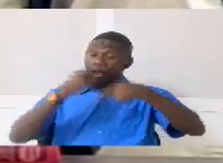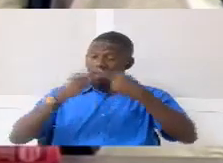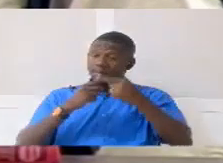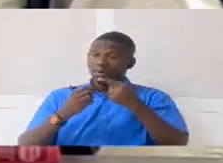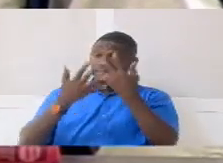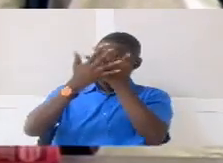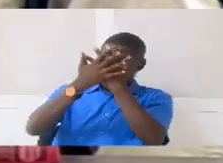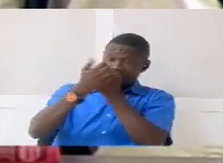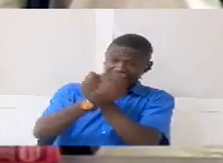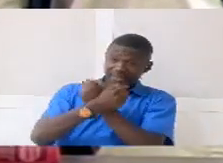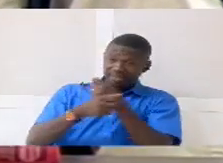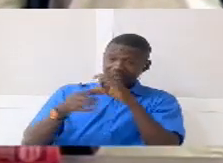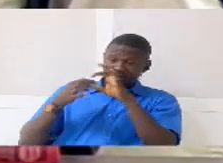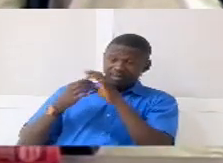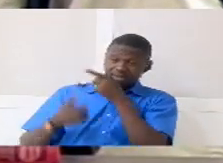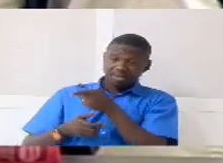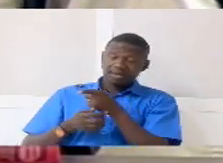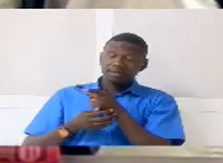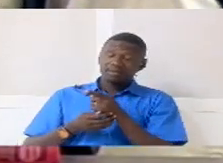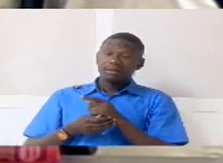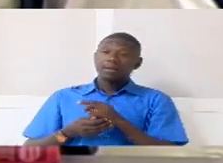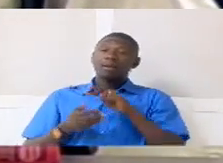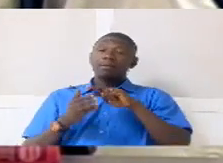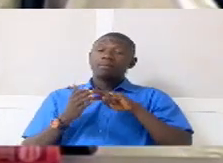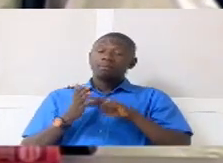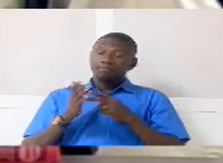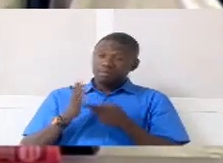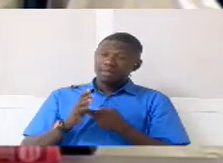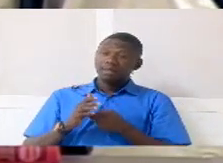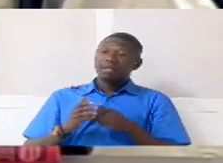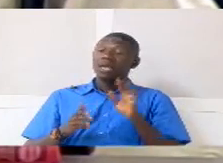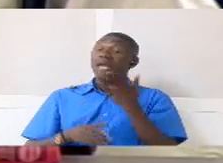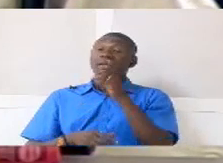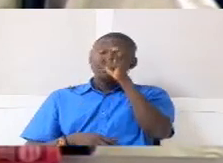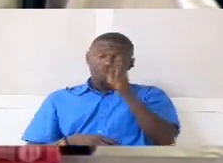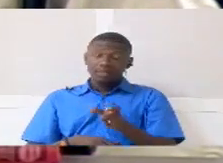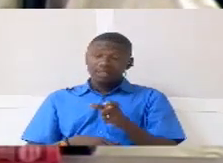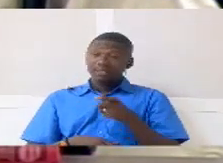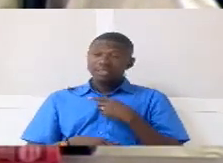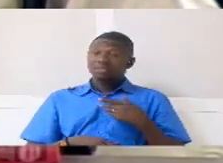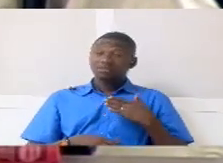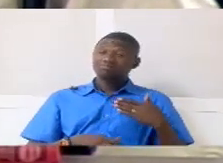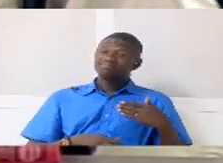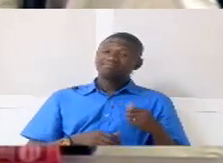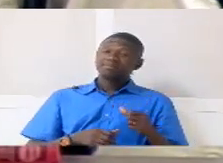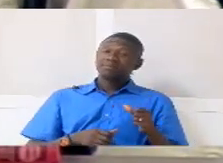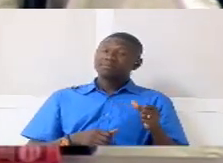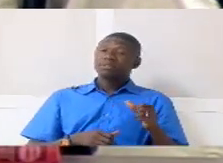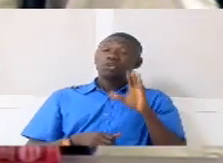coming mo mu yalon ko eni loi fo daño ko is that anyone that is in violation of the